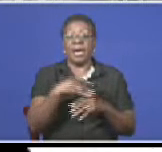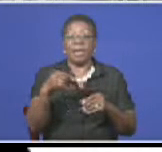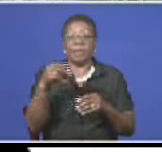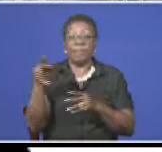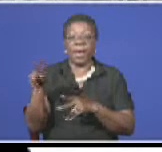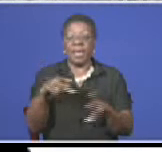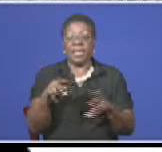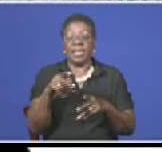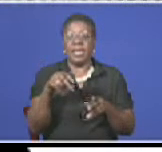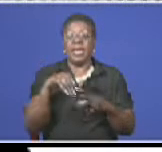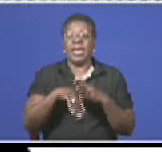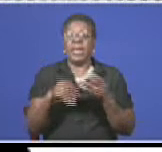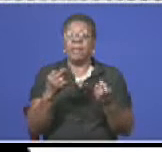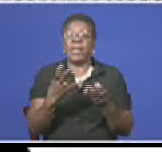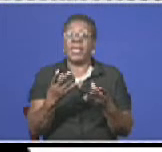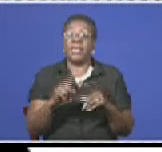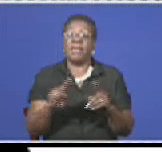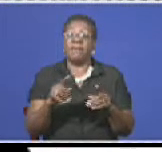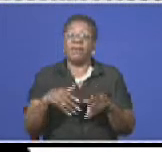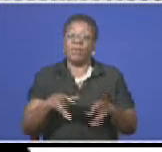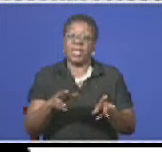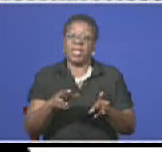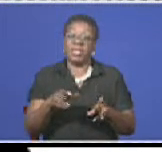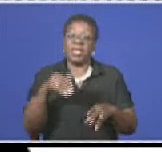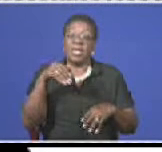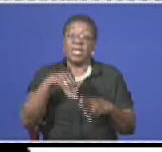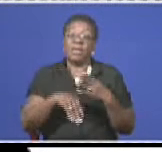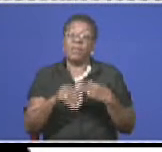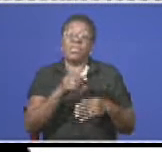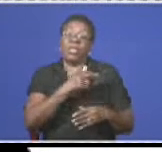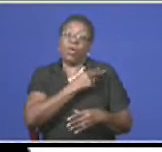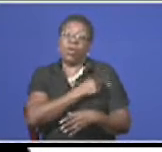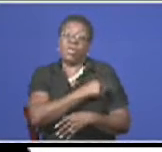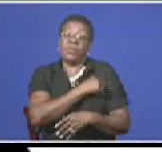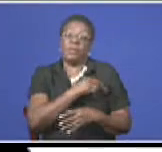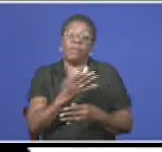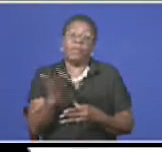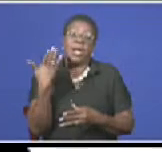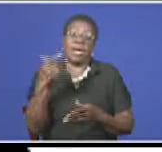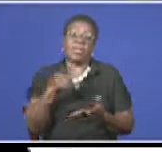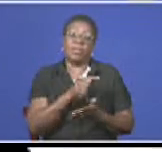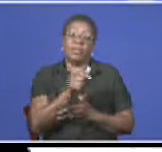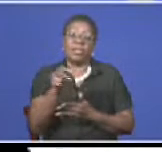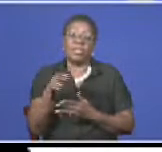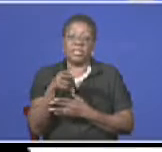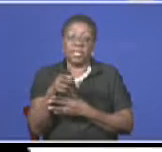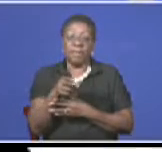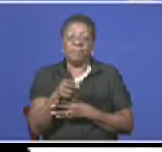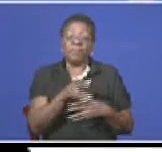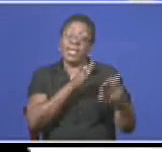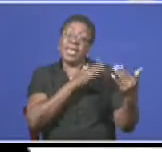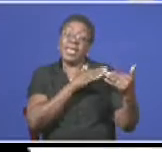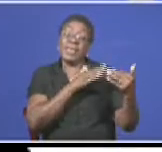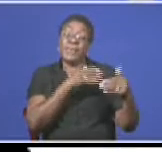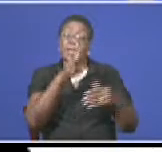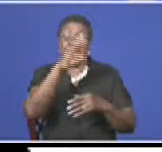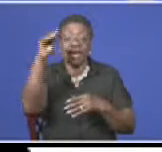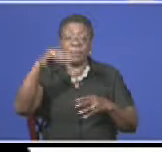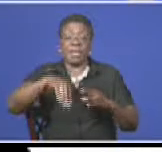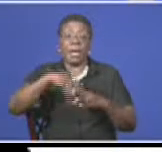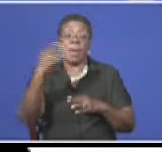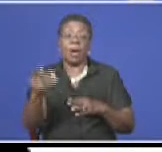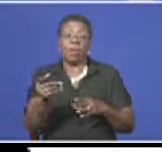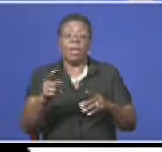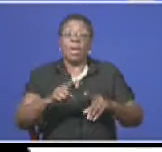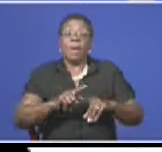in hospital last Thursday and he expected that he would be discharged soon. However, he says the news he received this